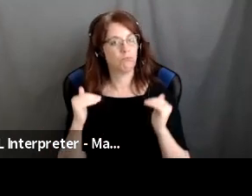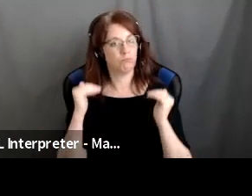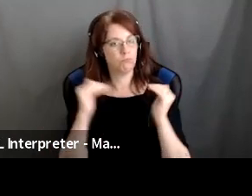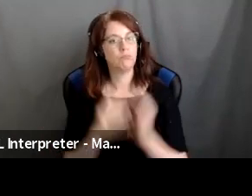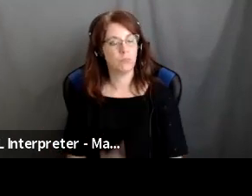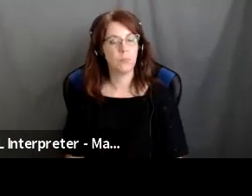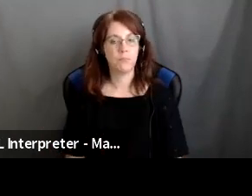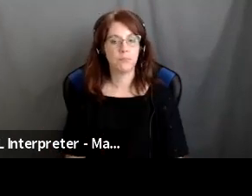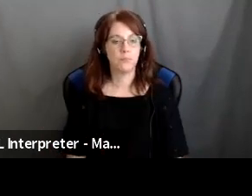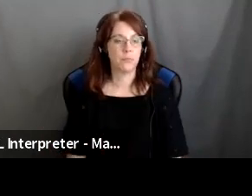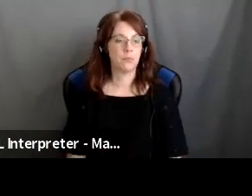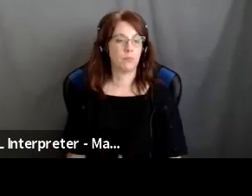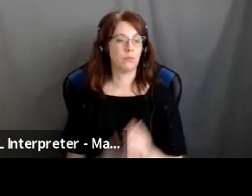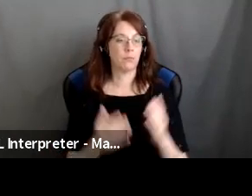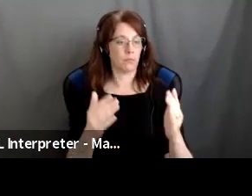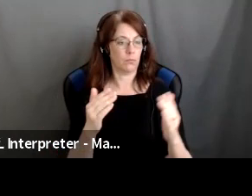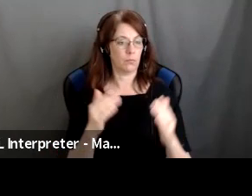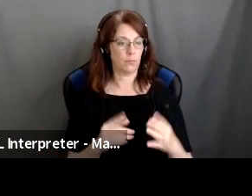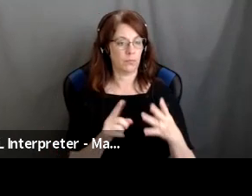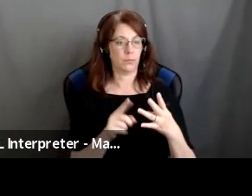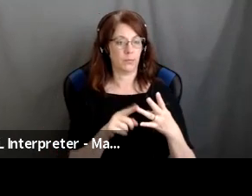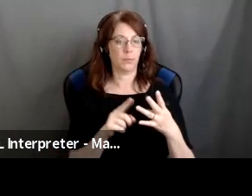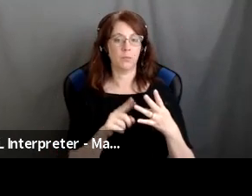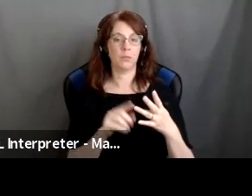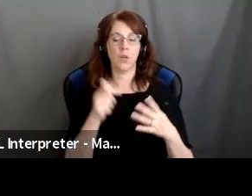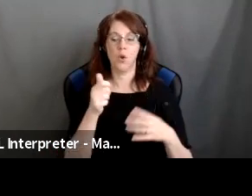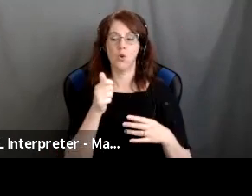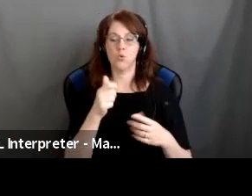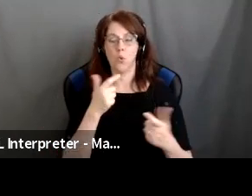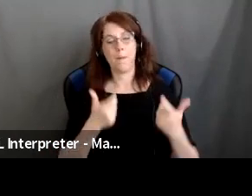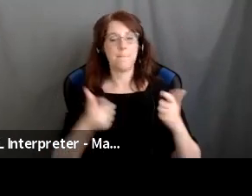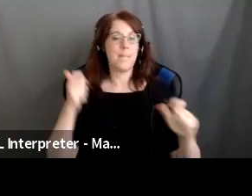So now the next question, what is your greatest professional achievement?